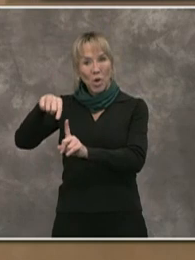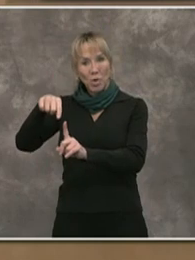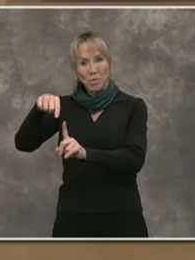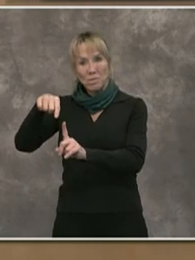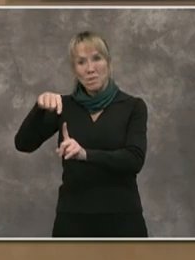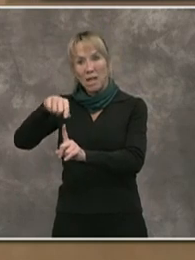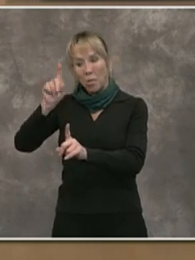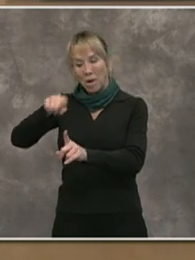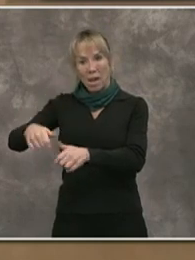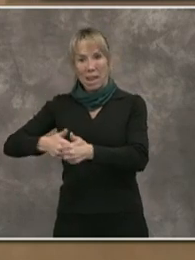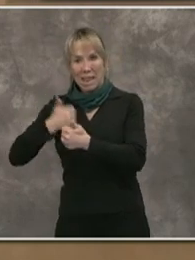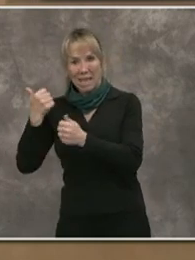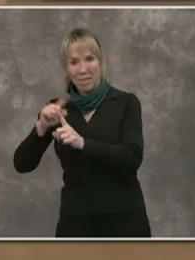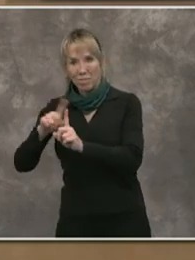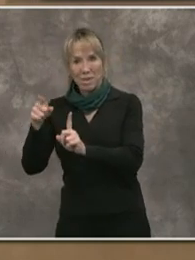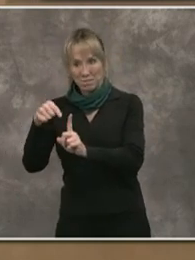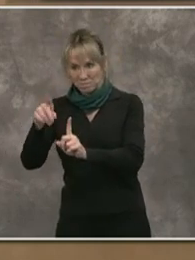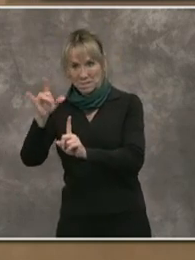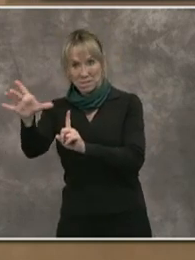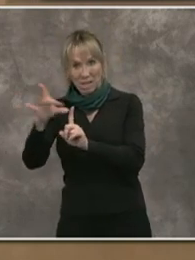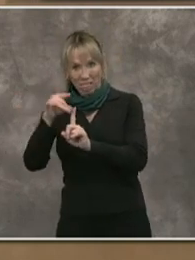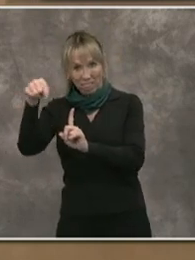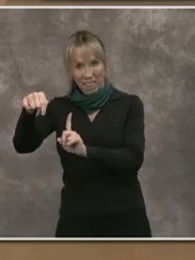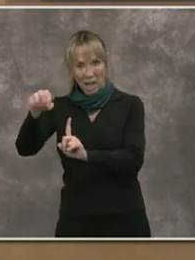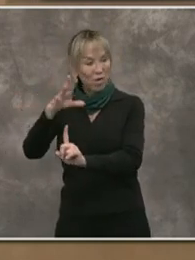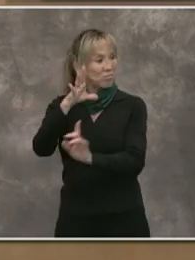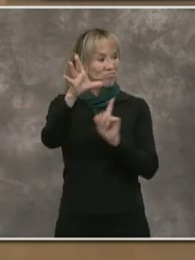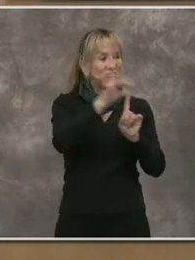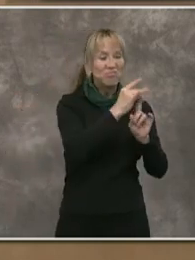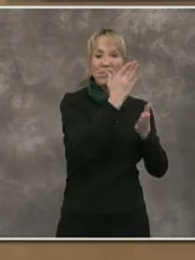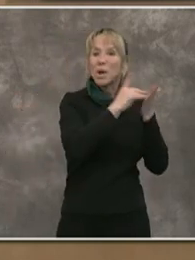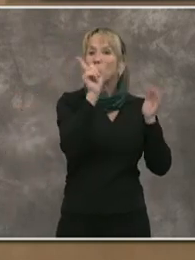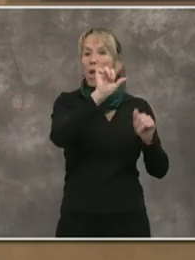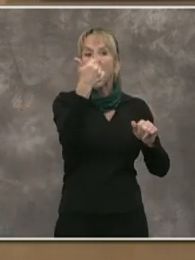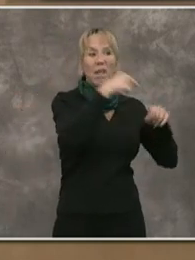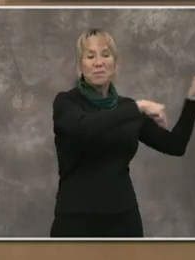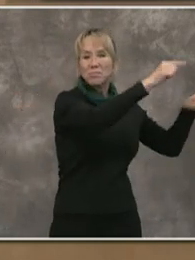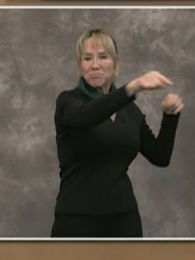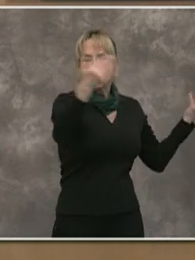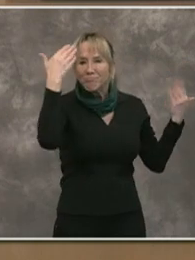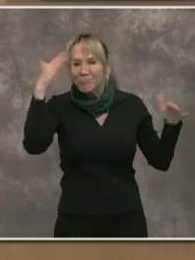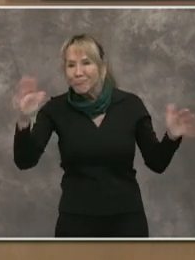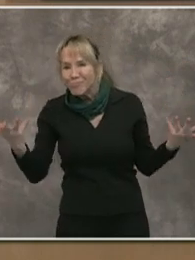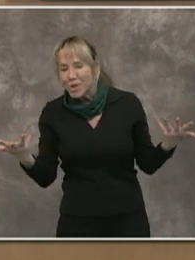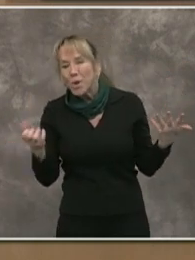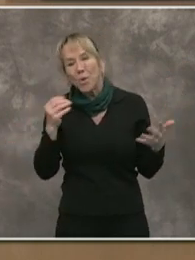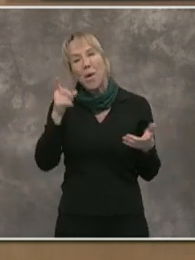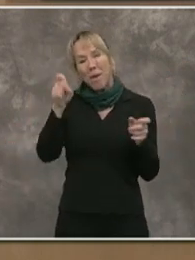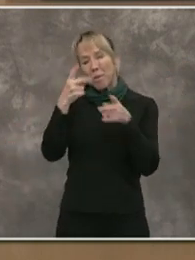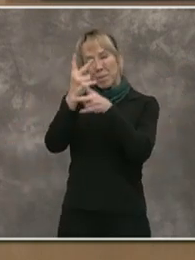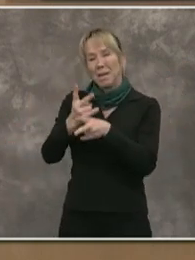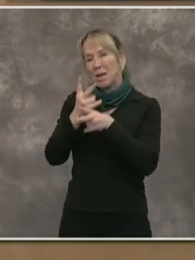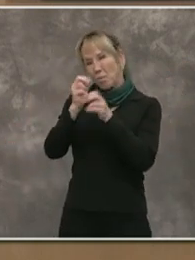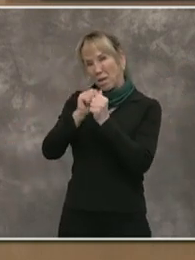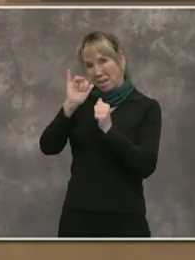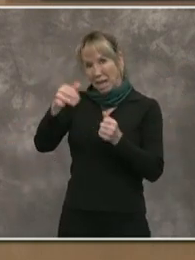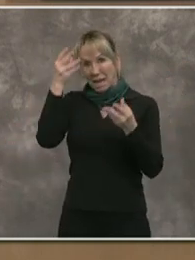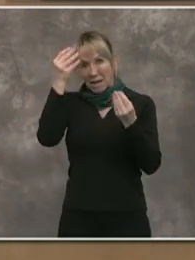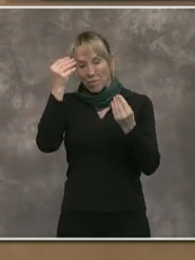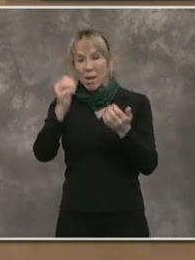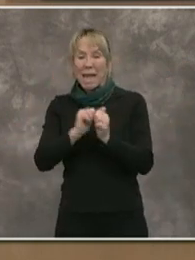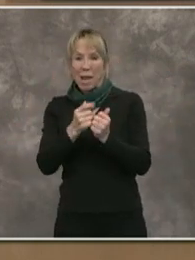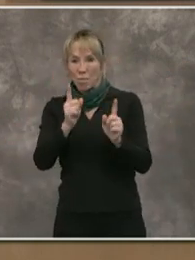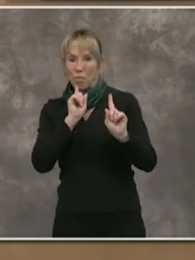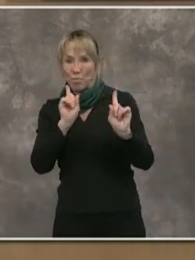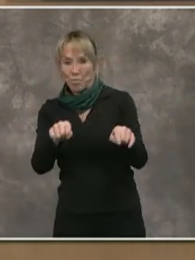so it's a data point that you have to take with a little bit of interpretation. And so you've exactly put your finger on